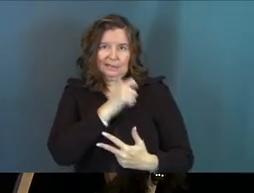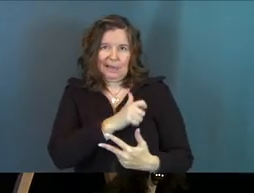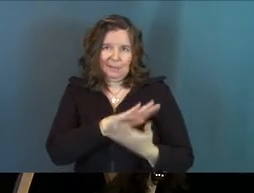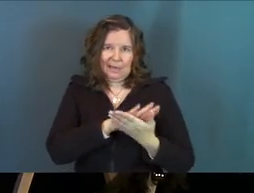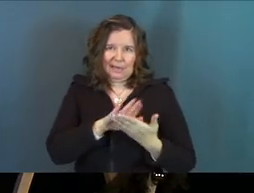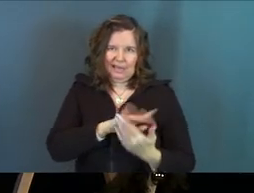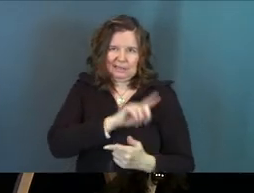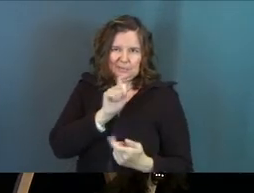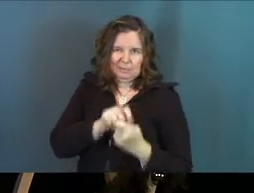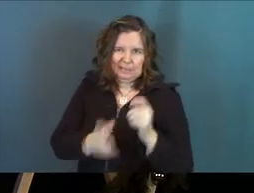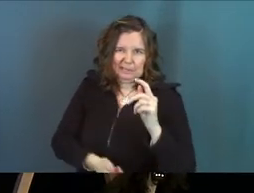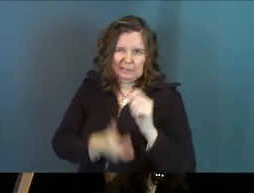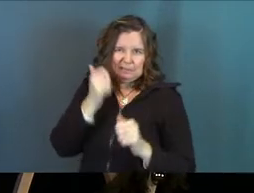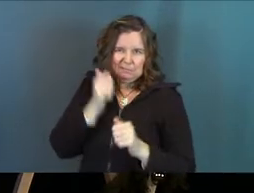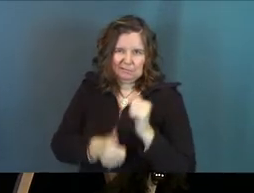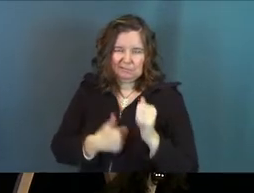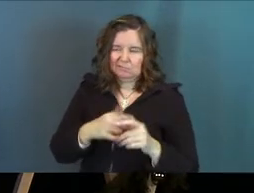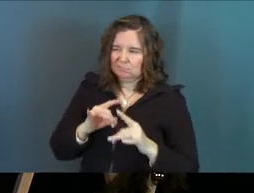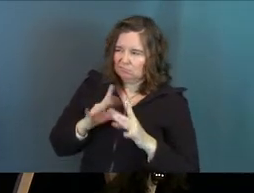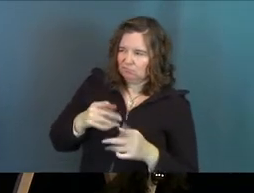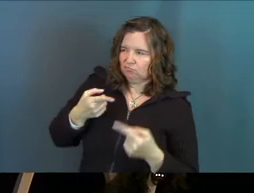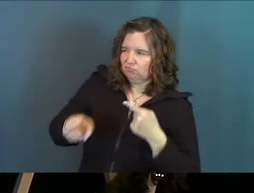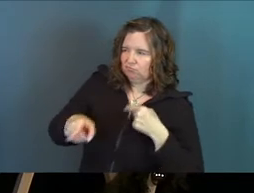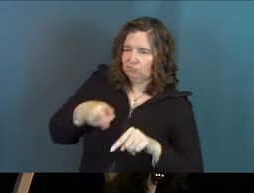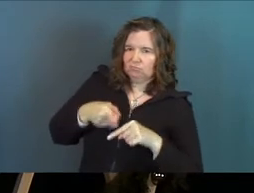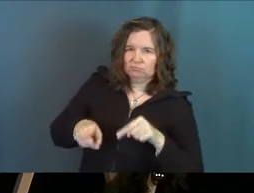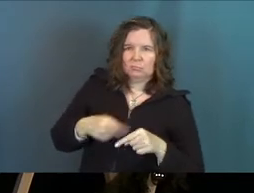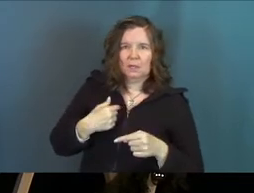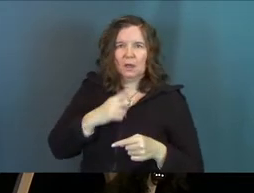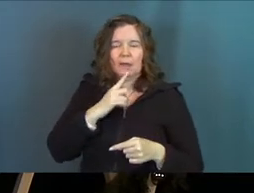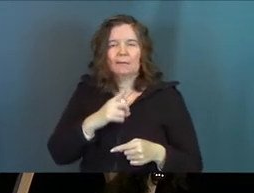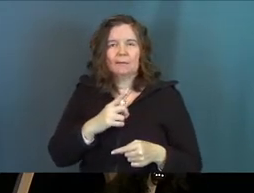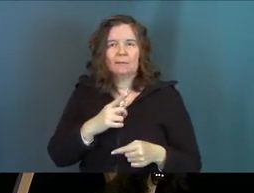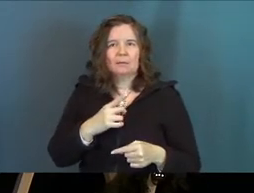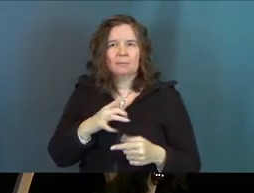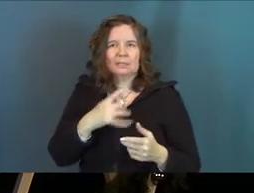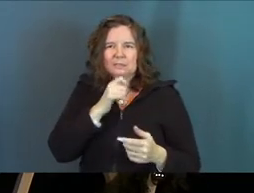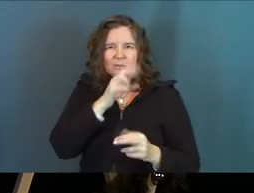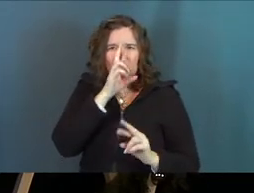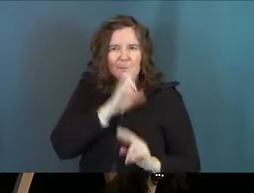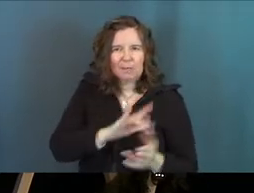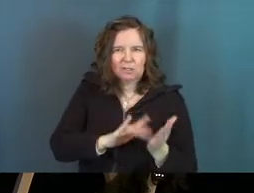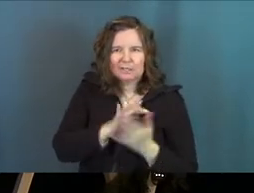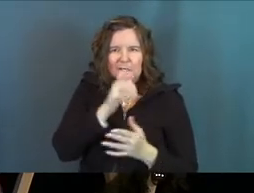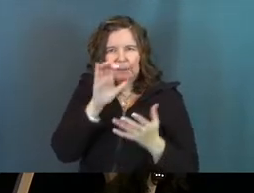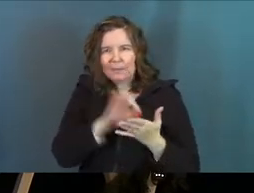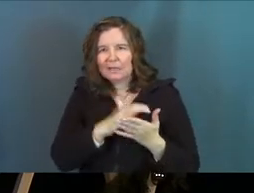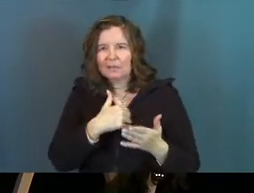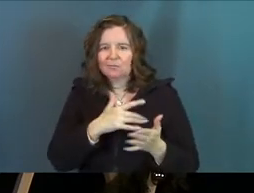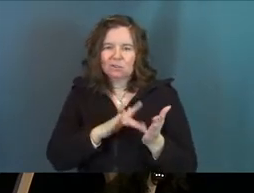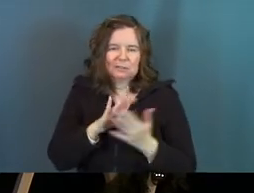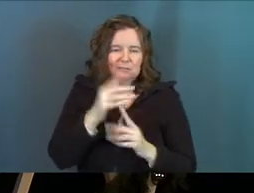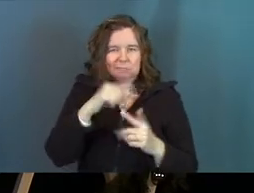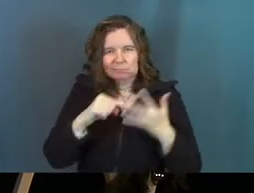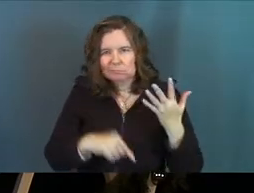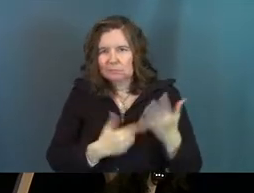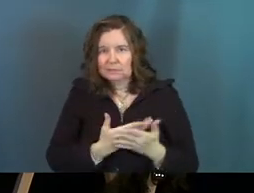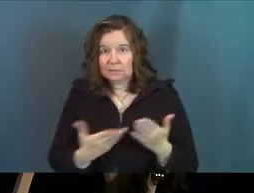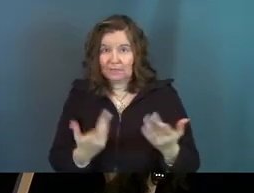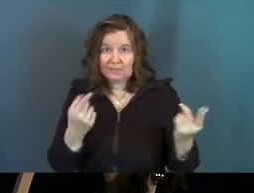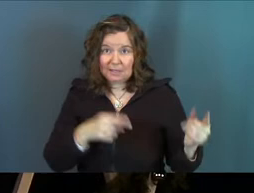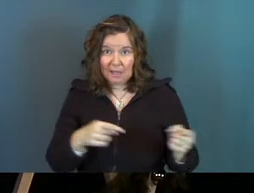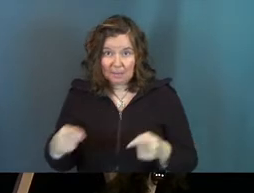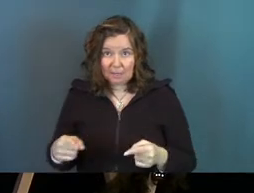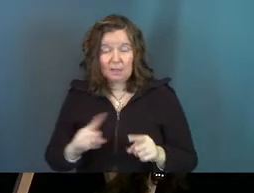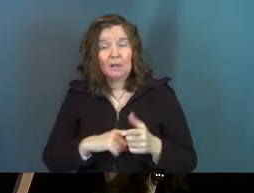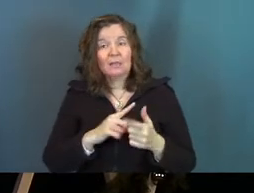being nice. You know what I'm saying? He's kind of being a jerk, and he's just kind of being disrespectful to Jesus, doesn't believe Jesus is who he says he is. All this kind of stuff is